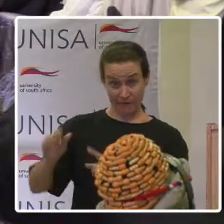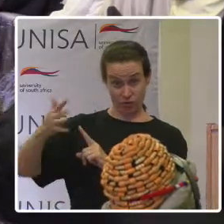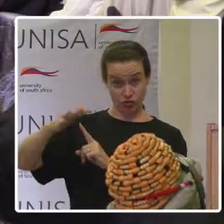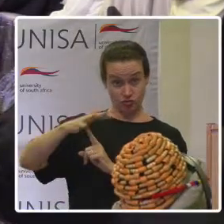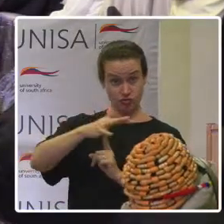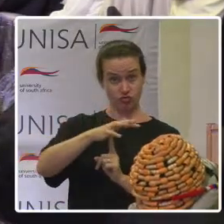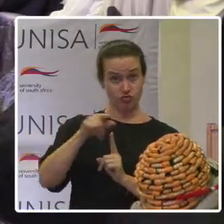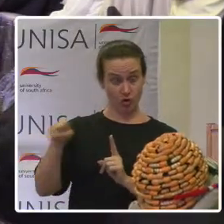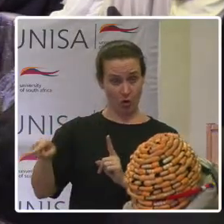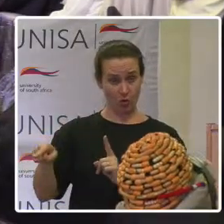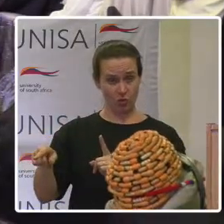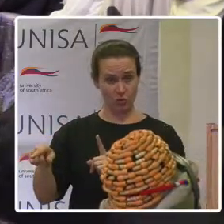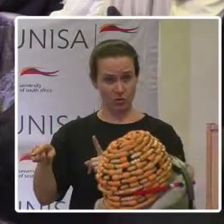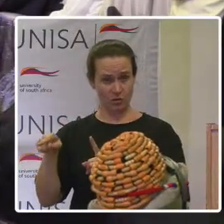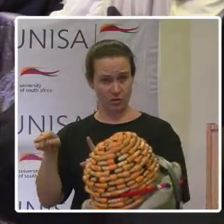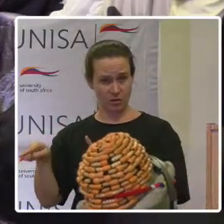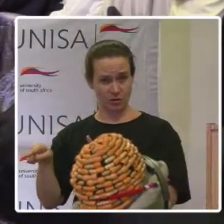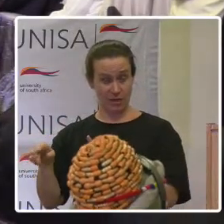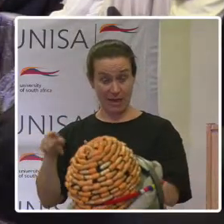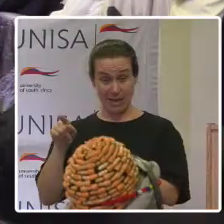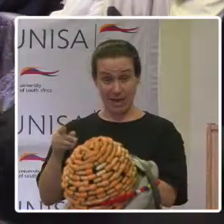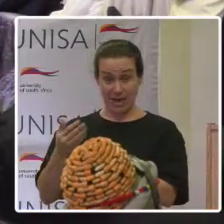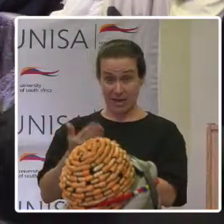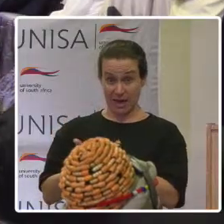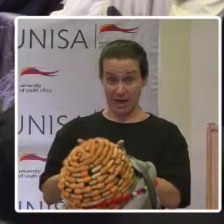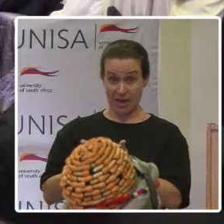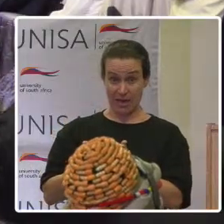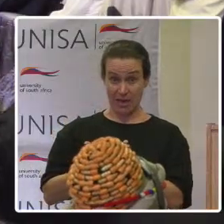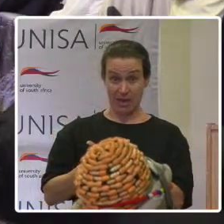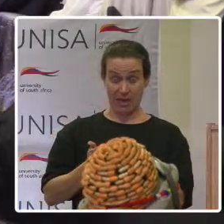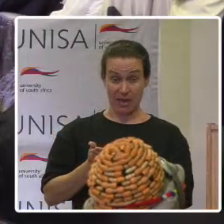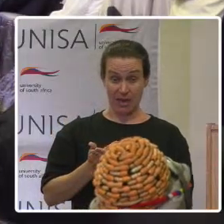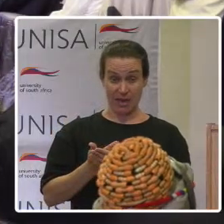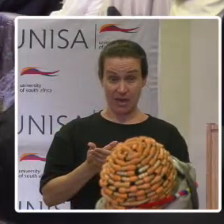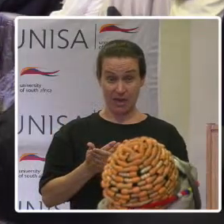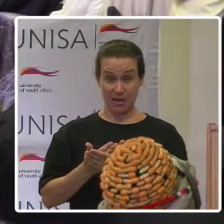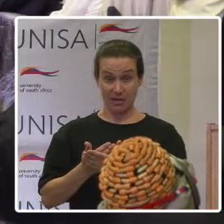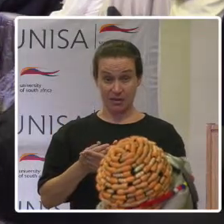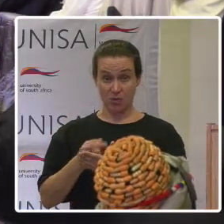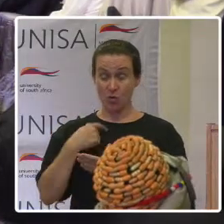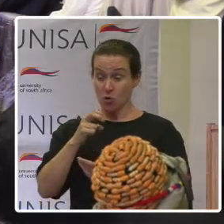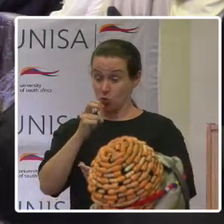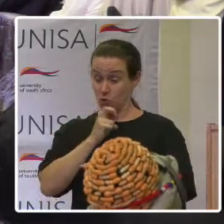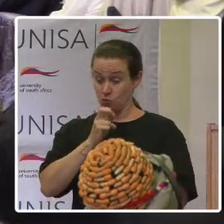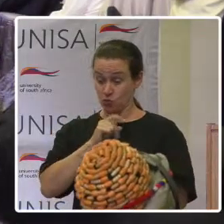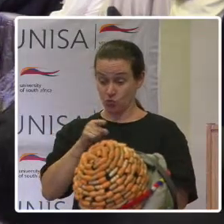they configured to fit our own